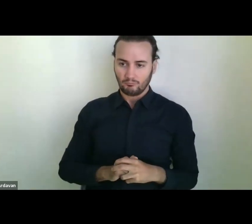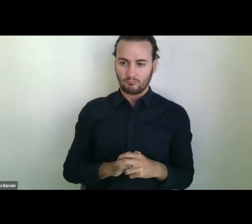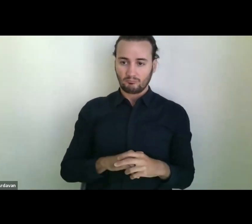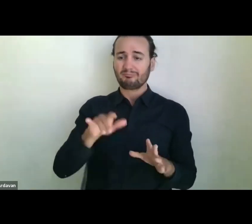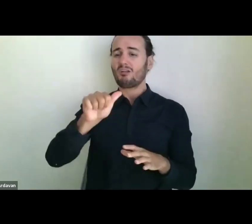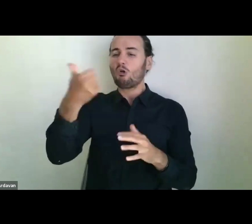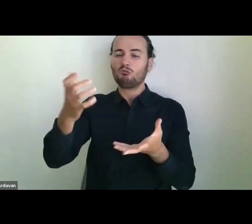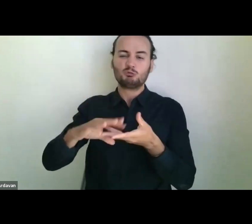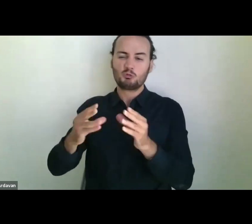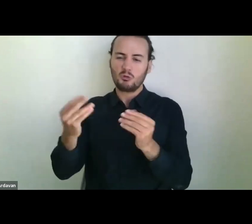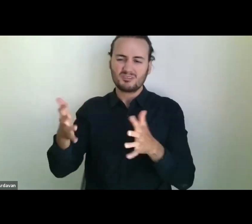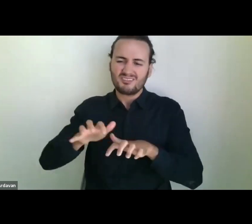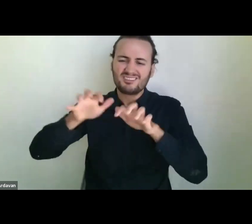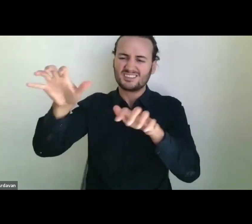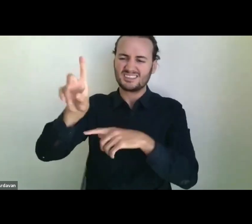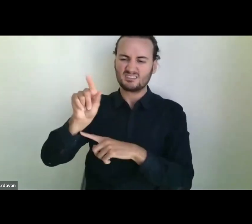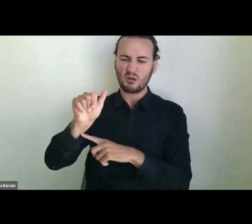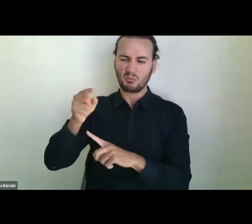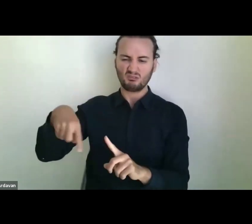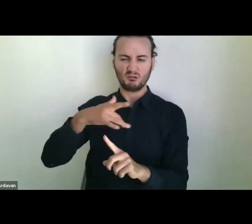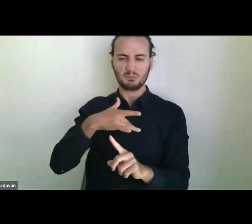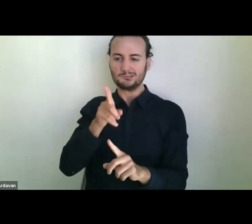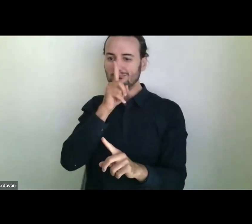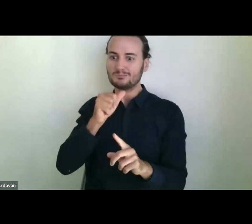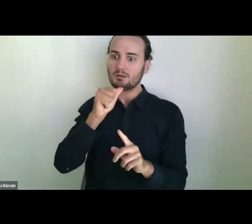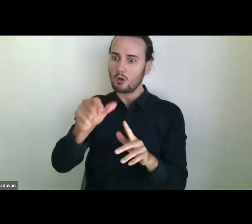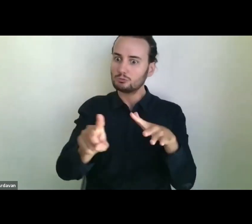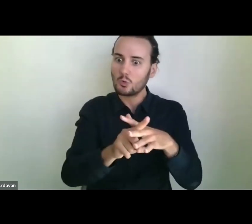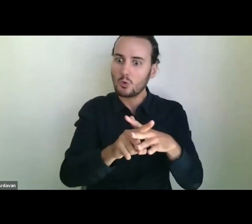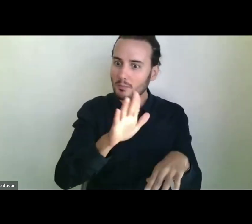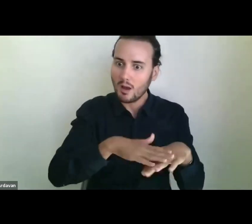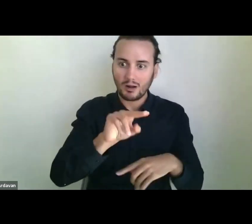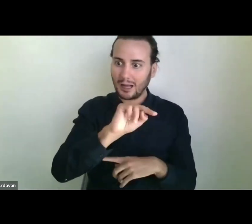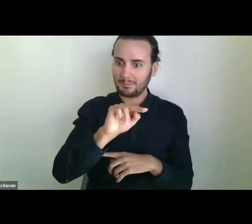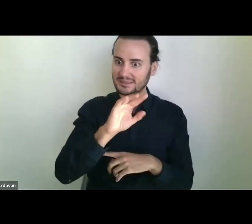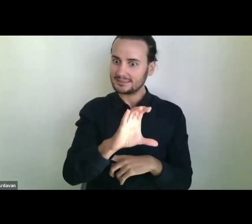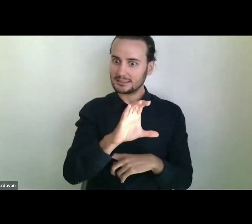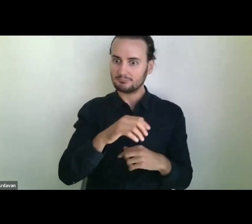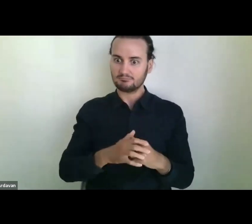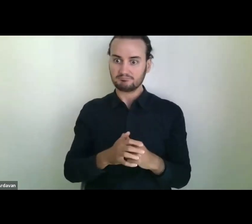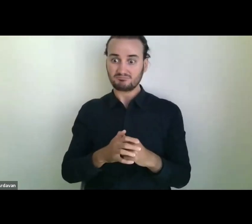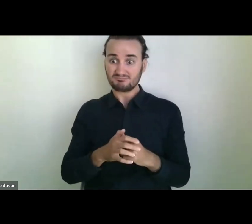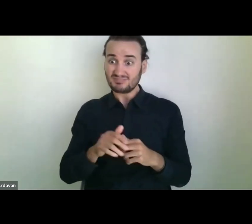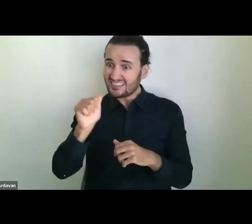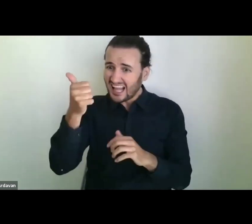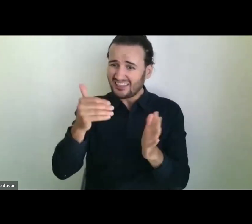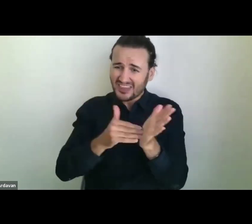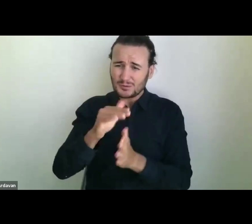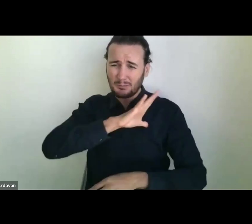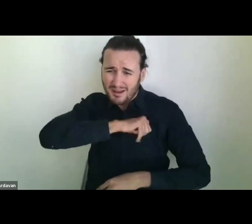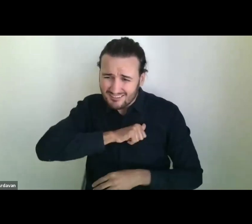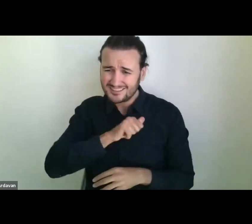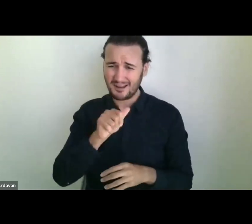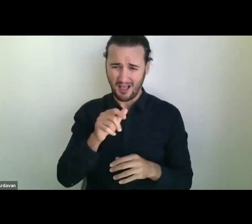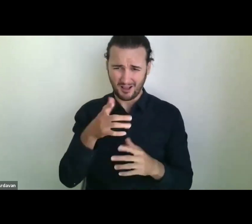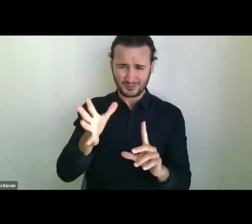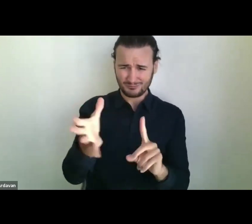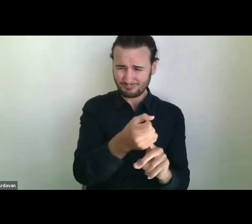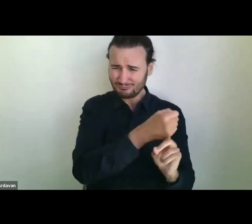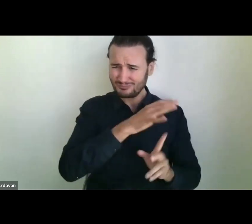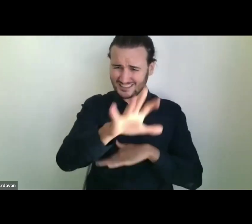disablement not making it to NBC, we don't talk about the 10,000 Palestinian hostage detainees being tortured